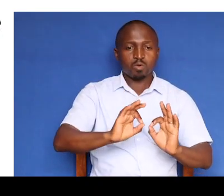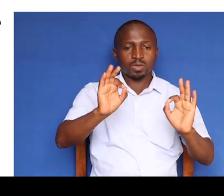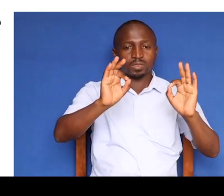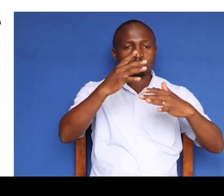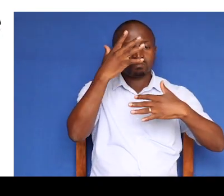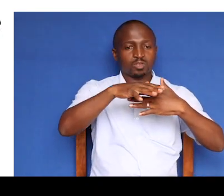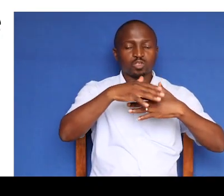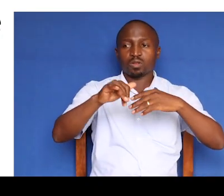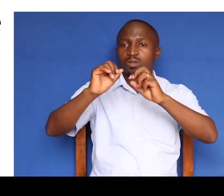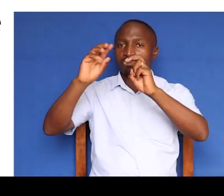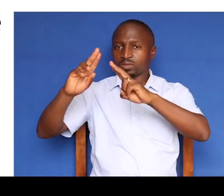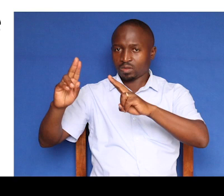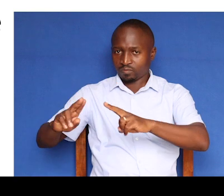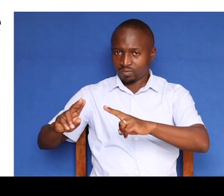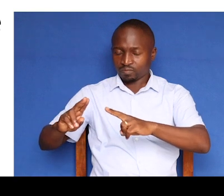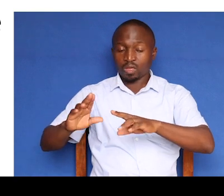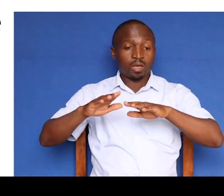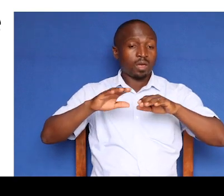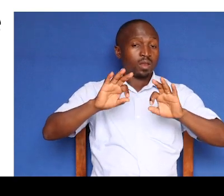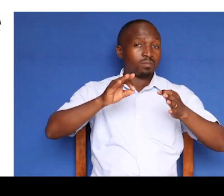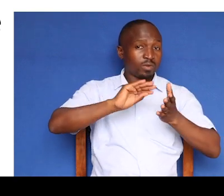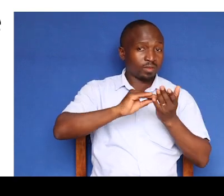trade. How the country